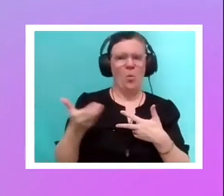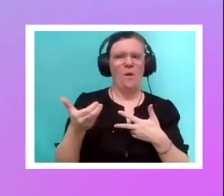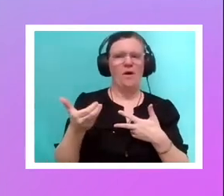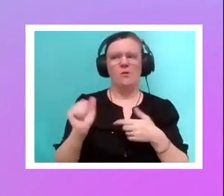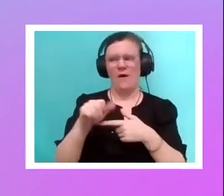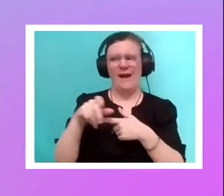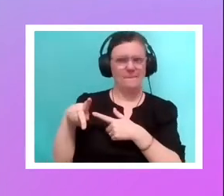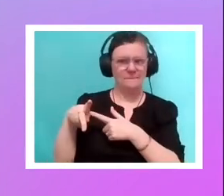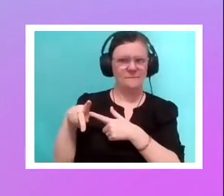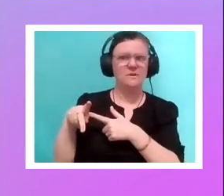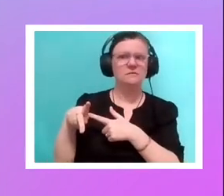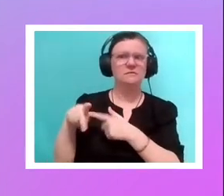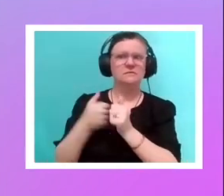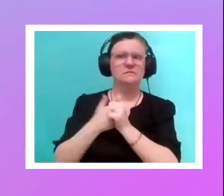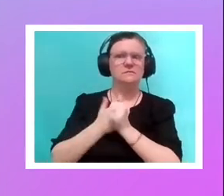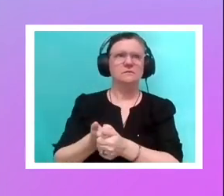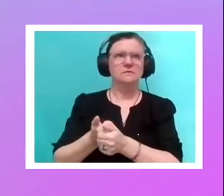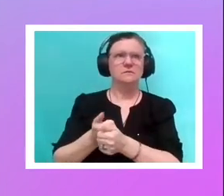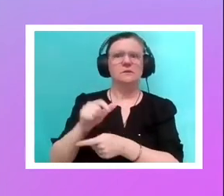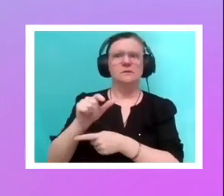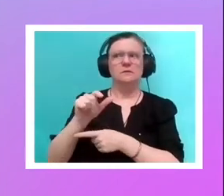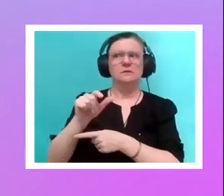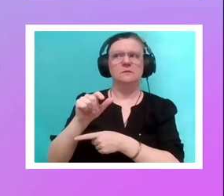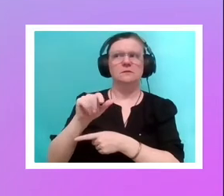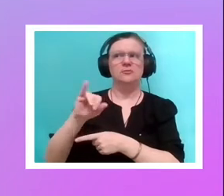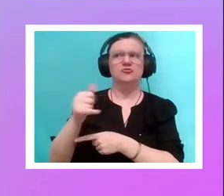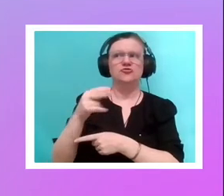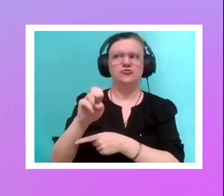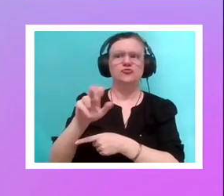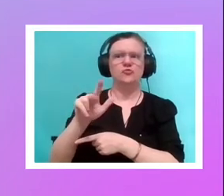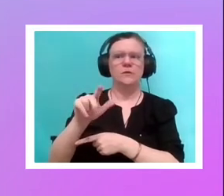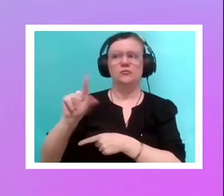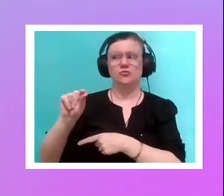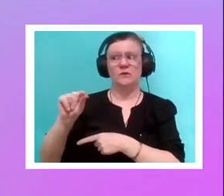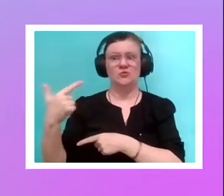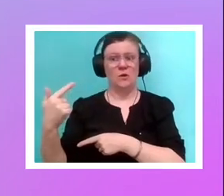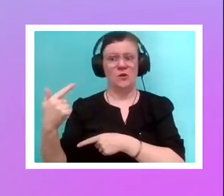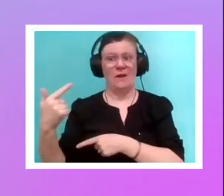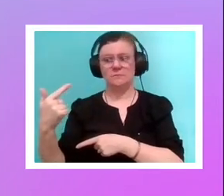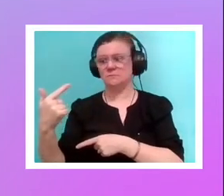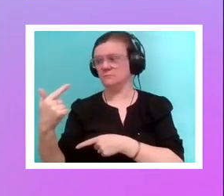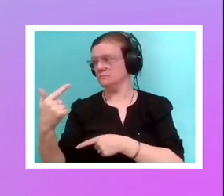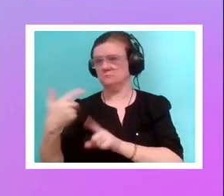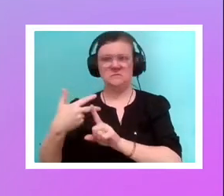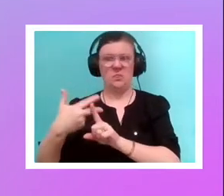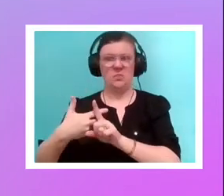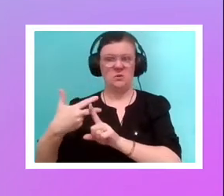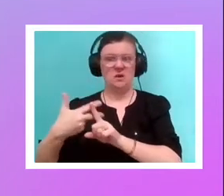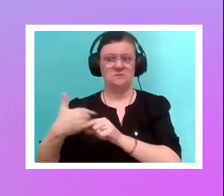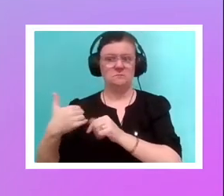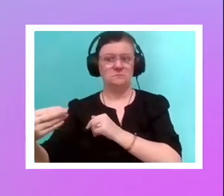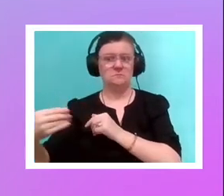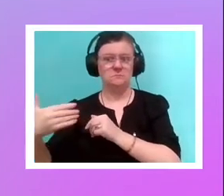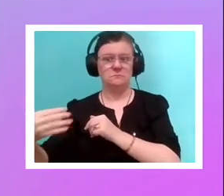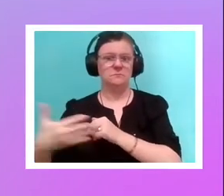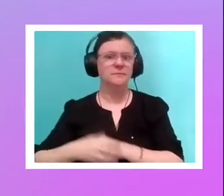known, have to be compliant by 23rd of June 2021, which is obviously just over 3 months away.